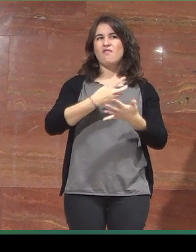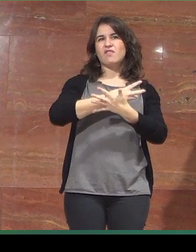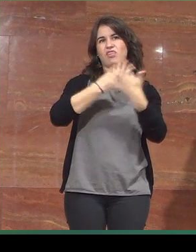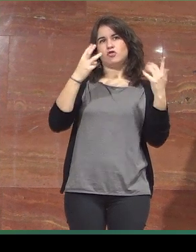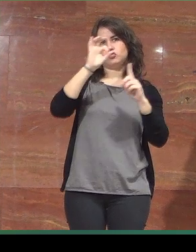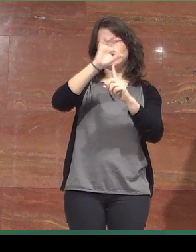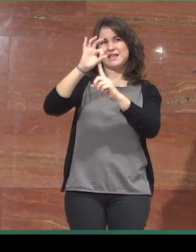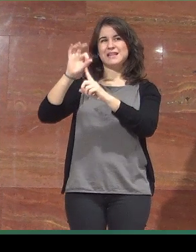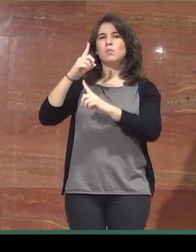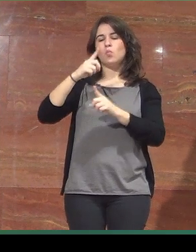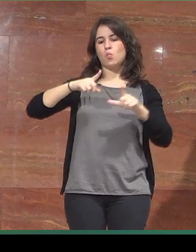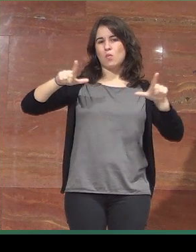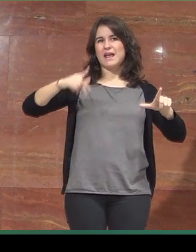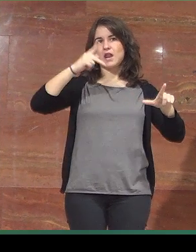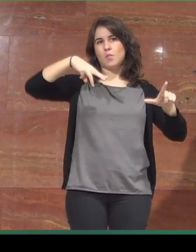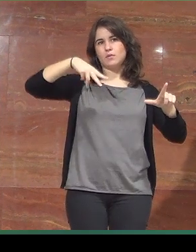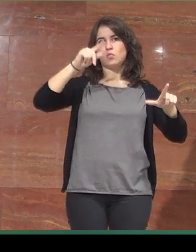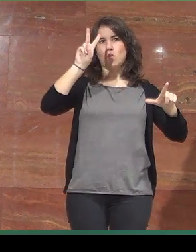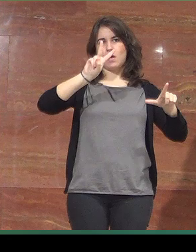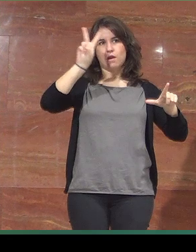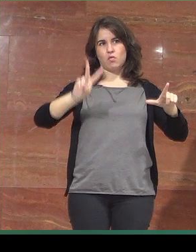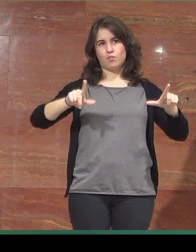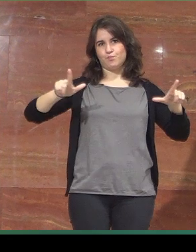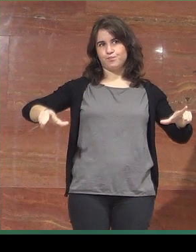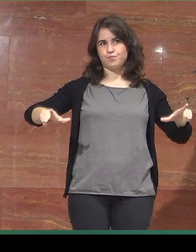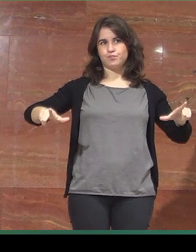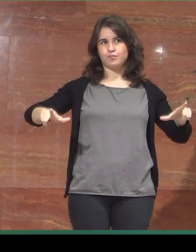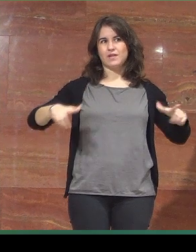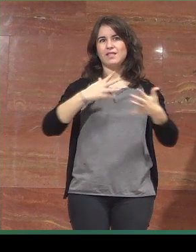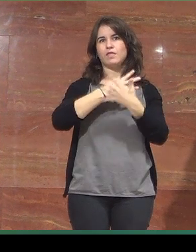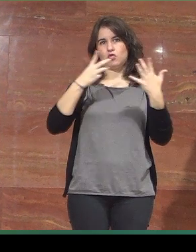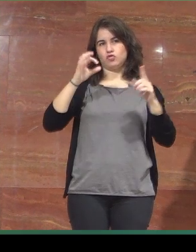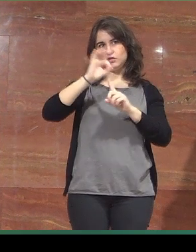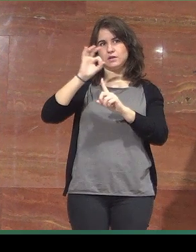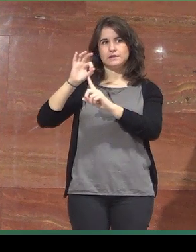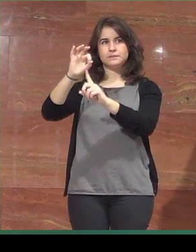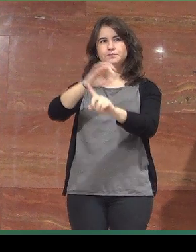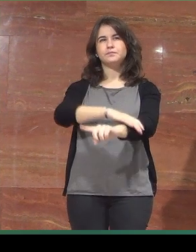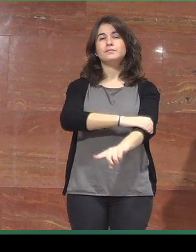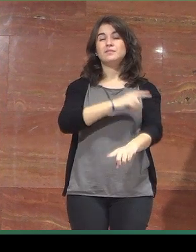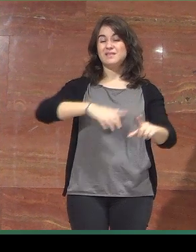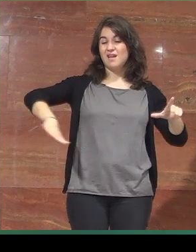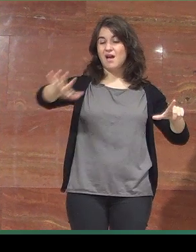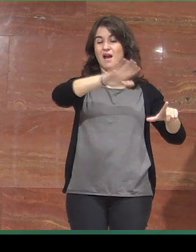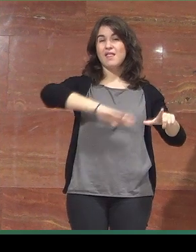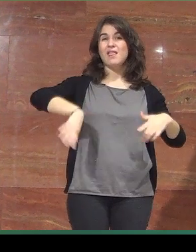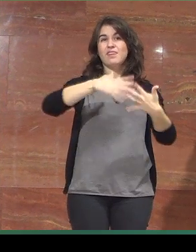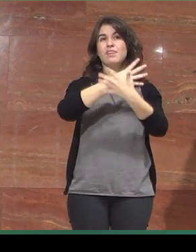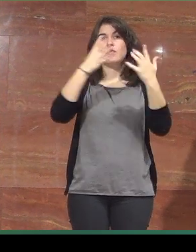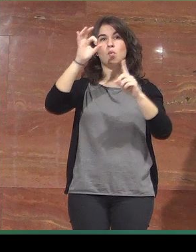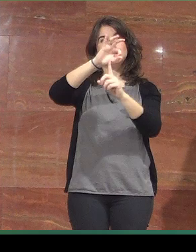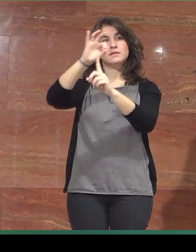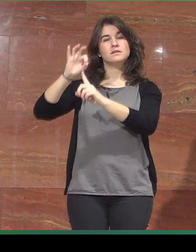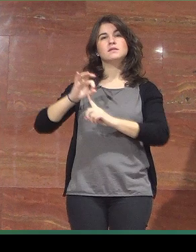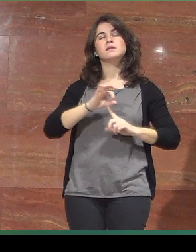In this area of 19 signs, we actually removed over